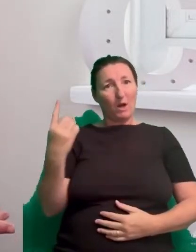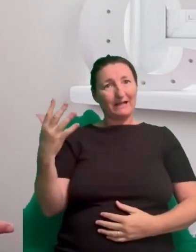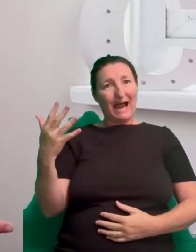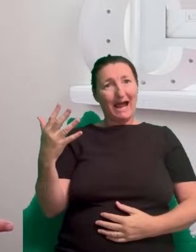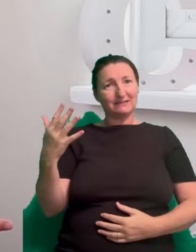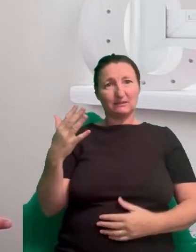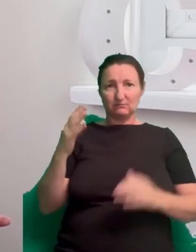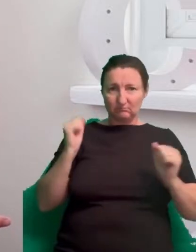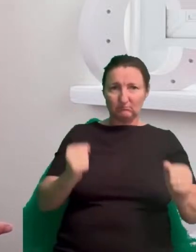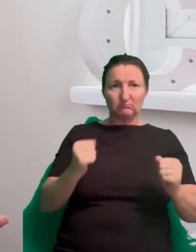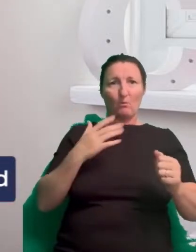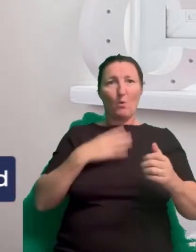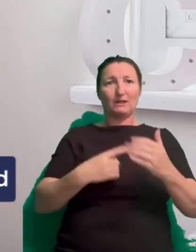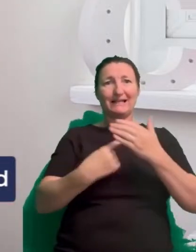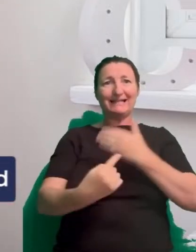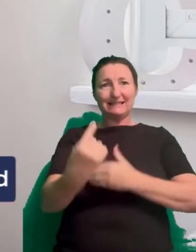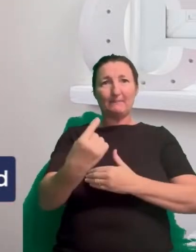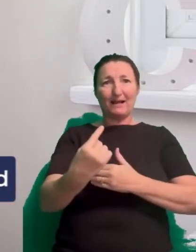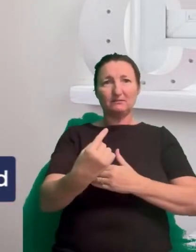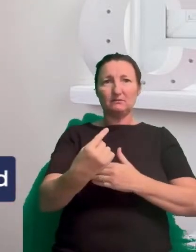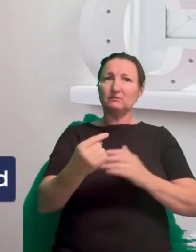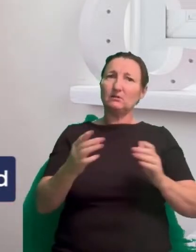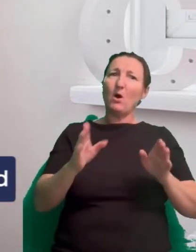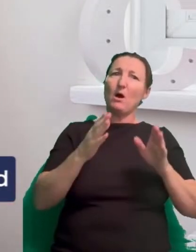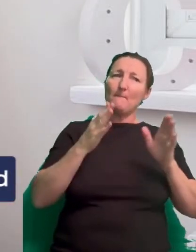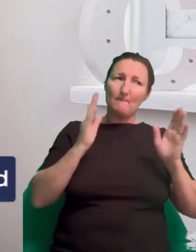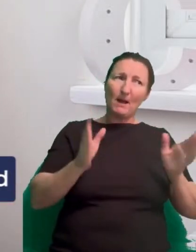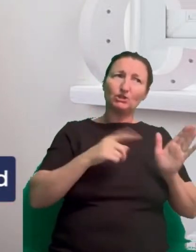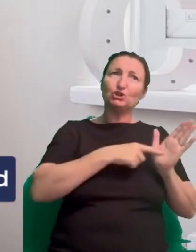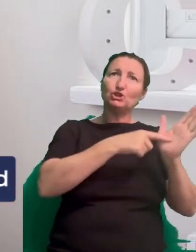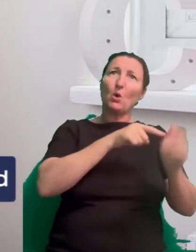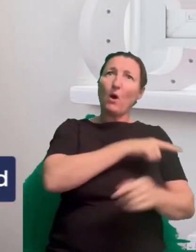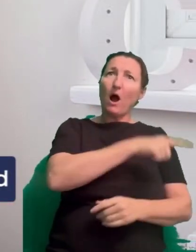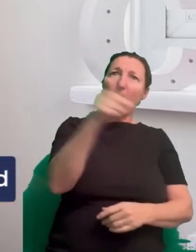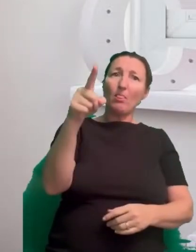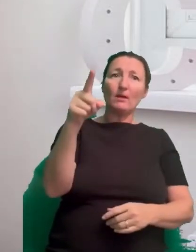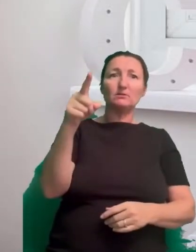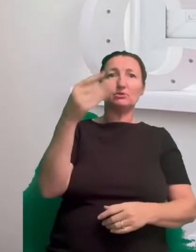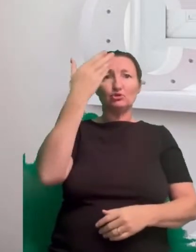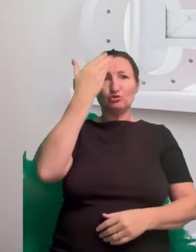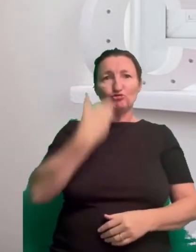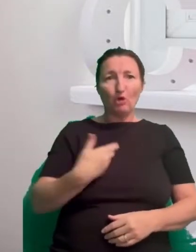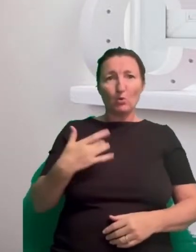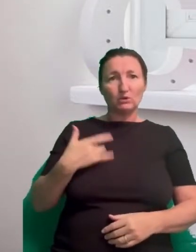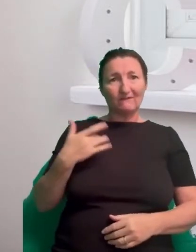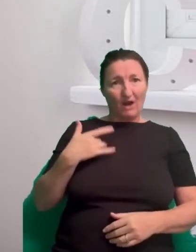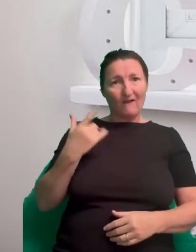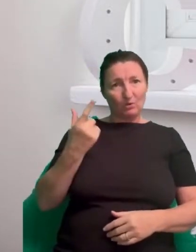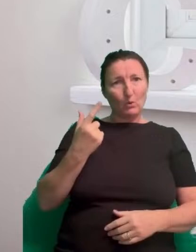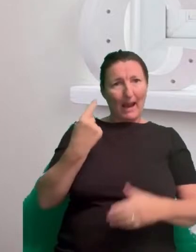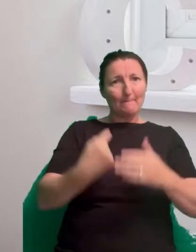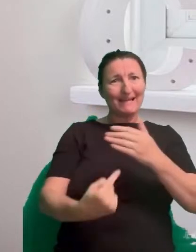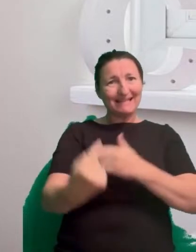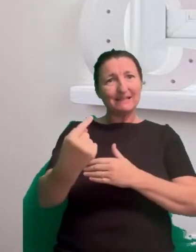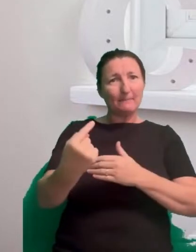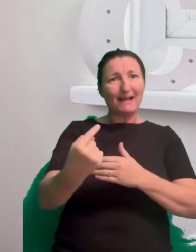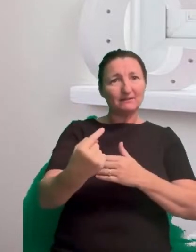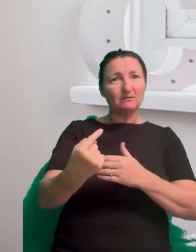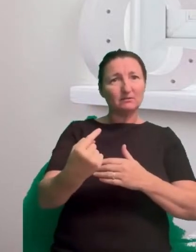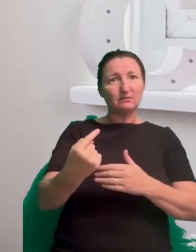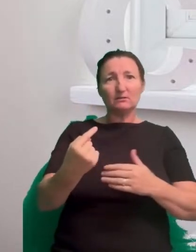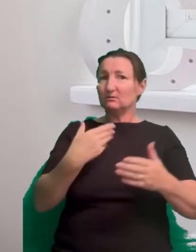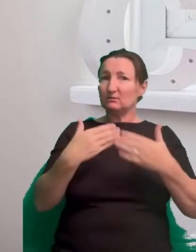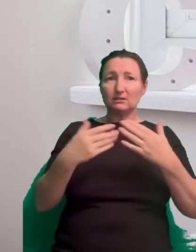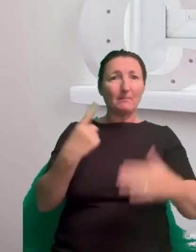wanted to be as independent as I could. I want to show other people with hemiplegia and other stroke survivors that you can be as independent as